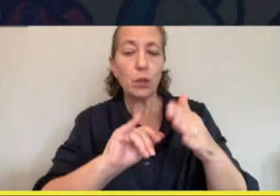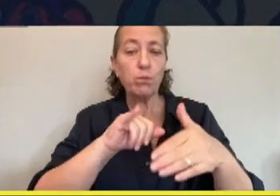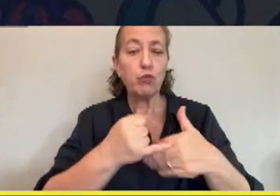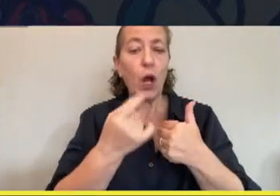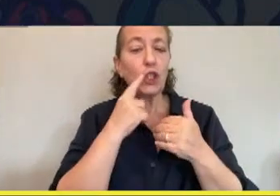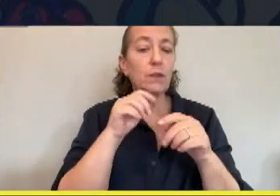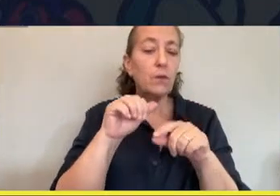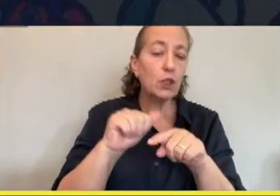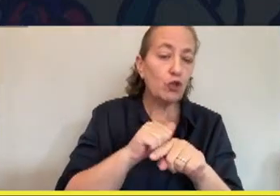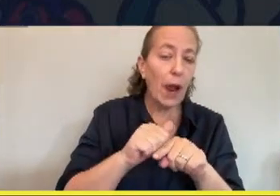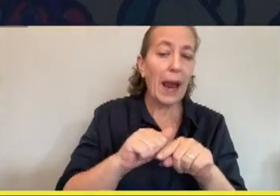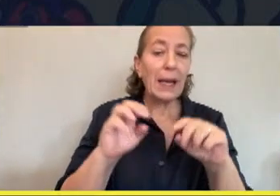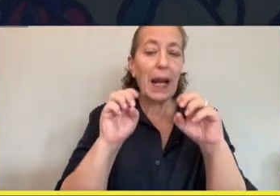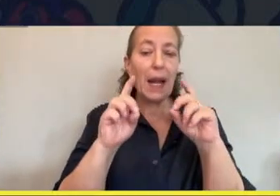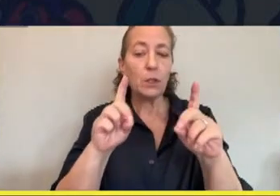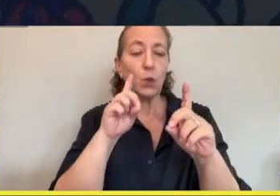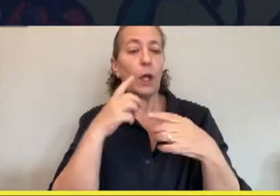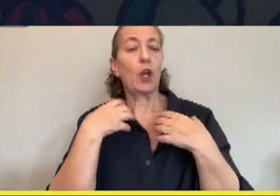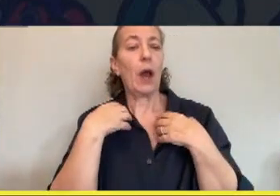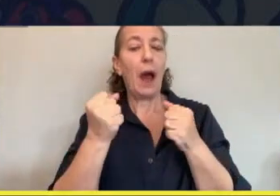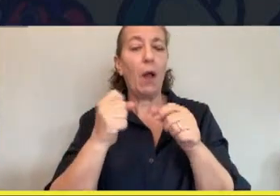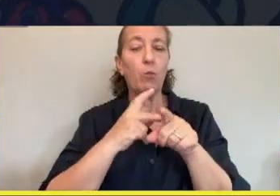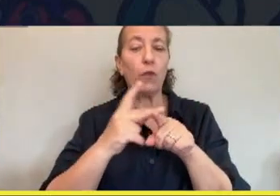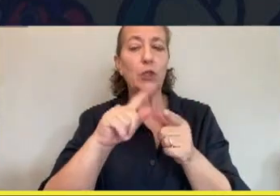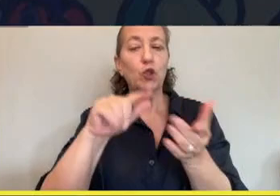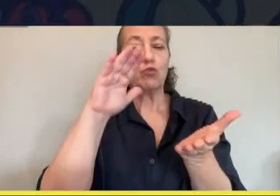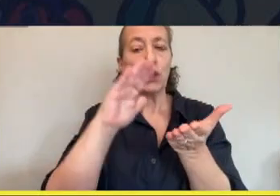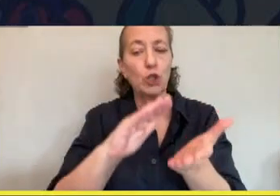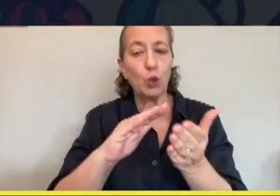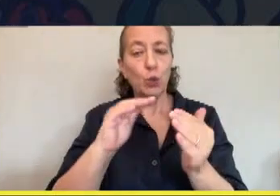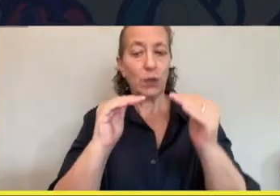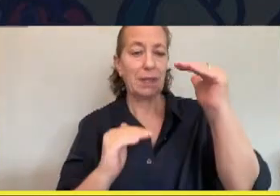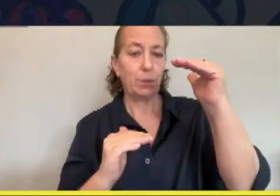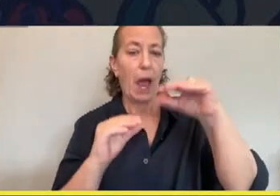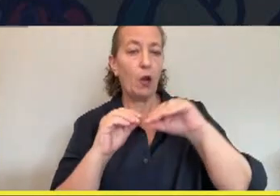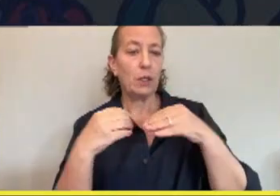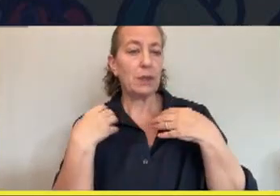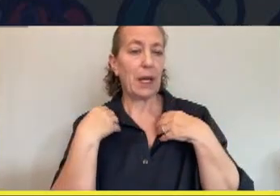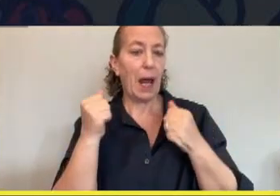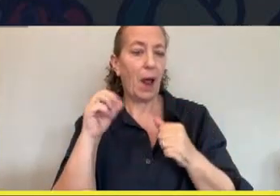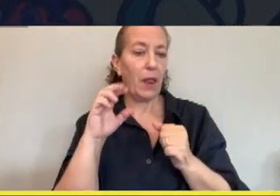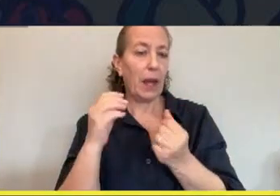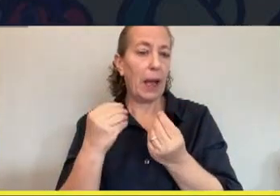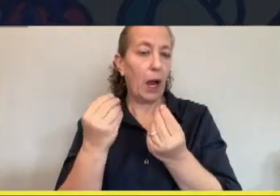and educating health professionals to reduce the disparities in healthcare outcomes.